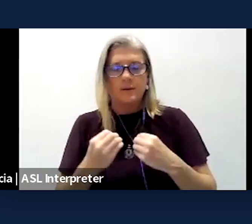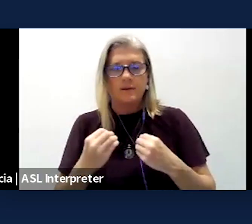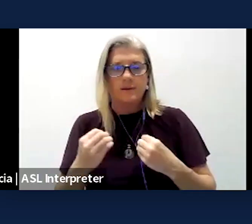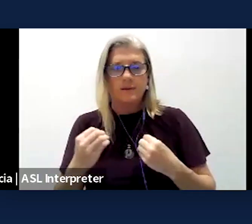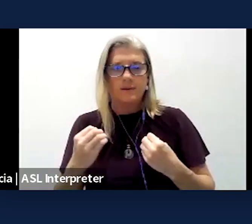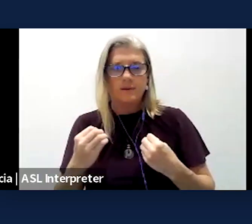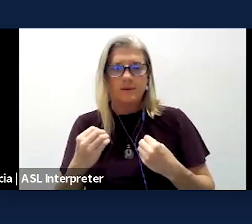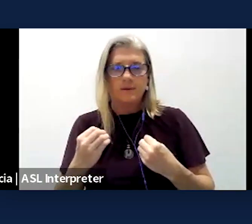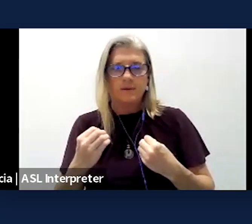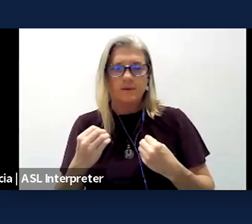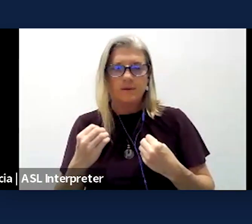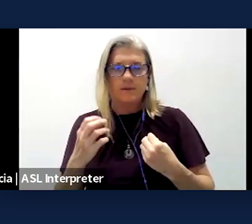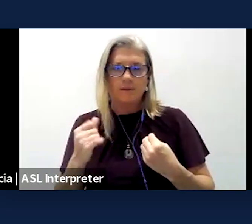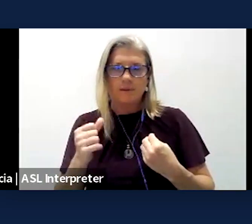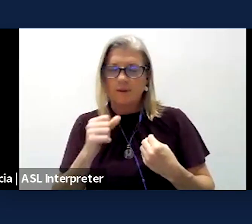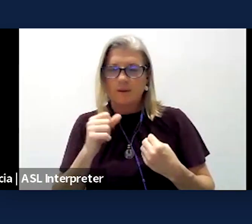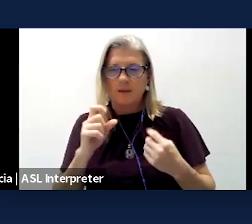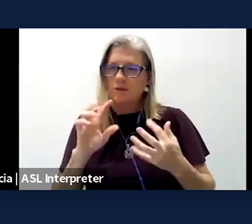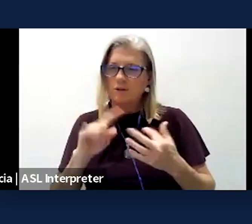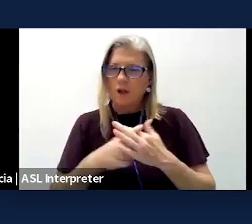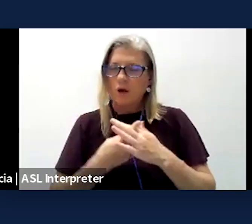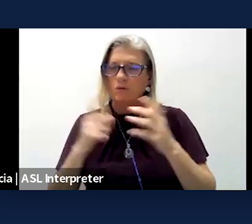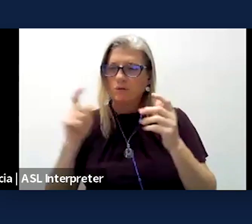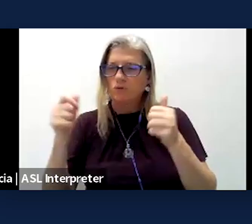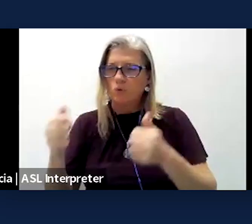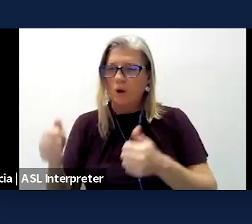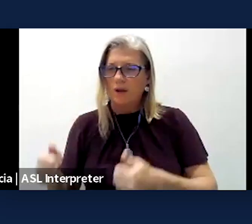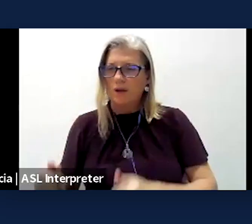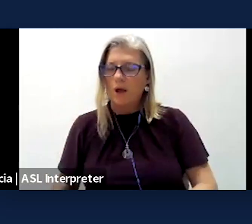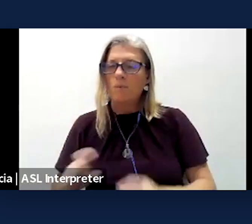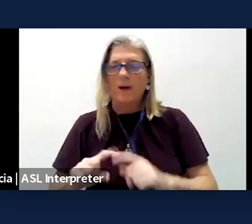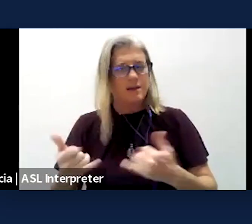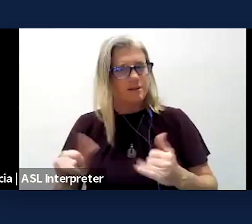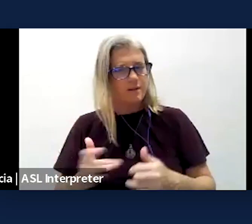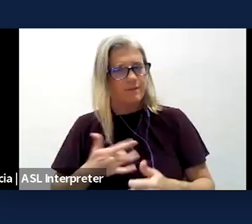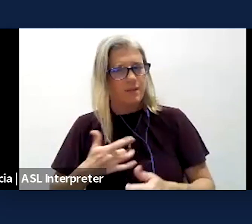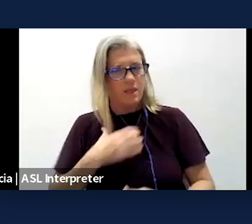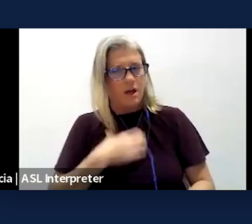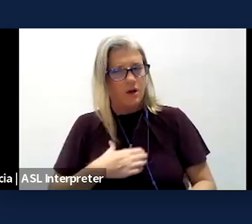And it's, even though it's trending down, I still feel that hunger.